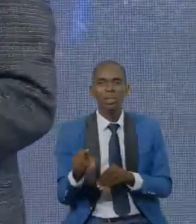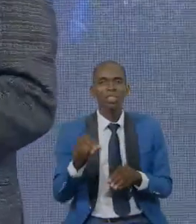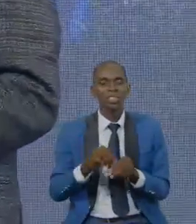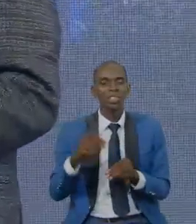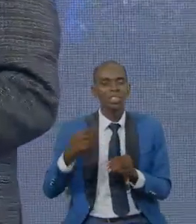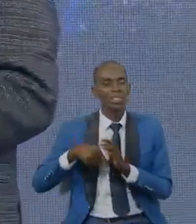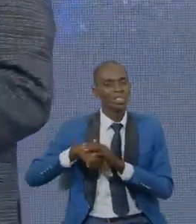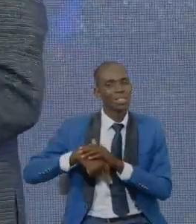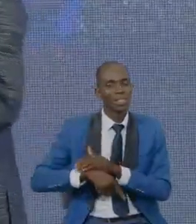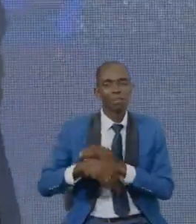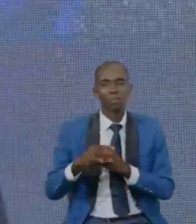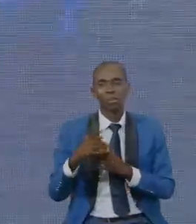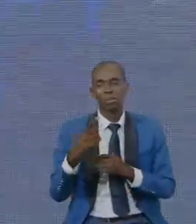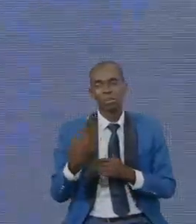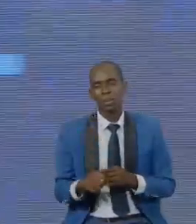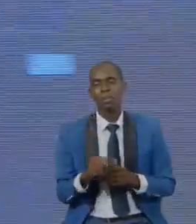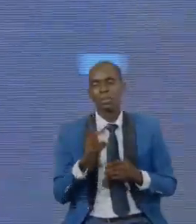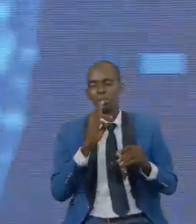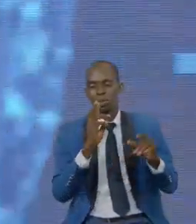the sea.